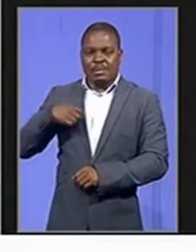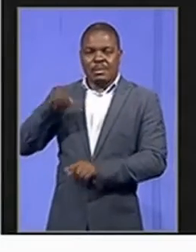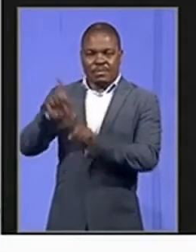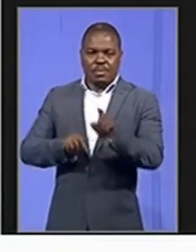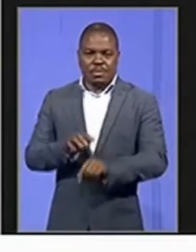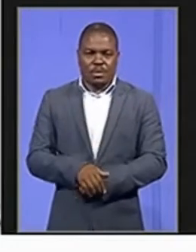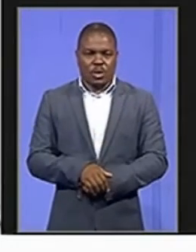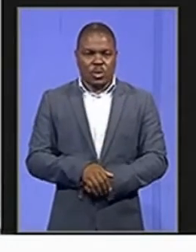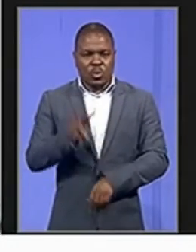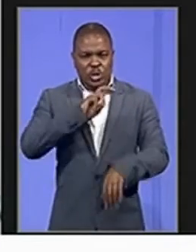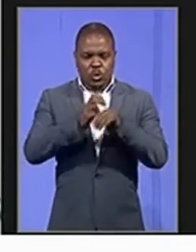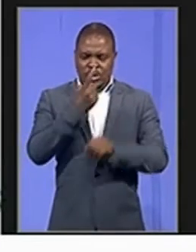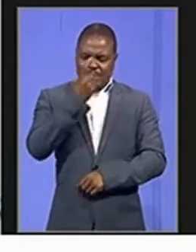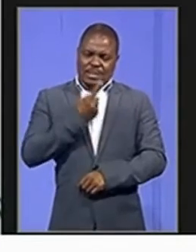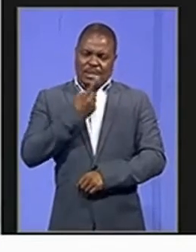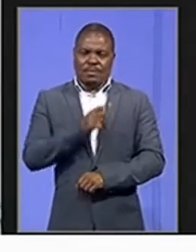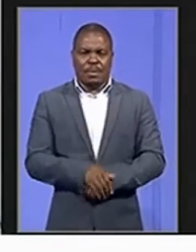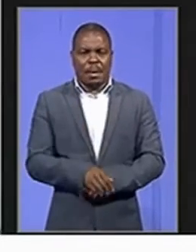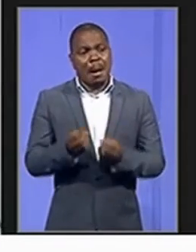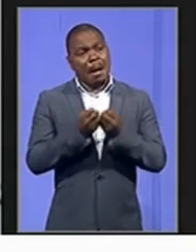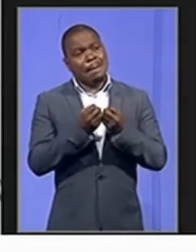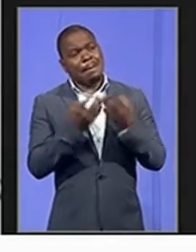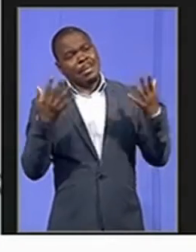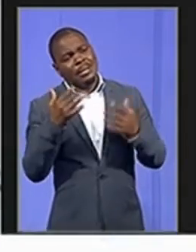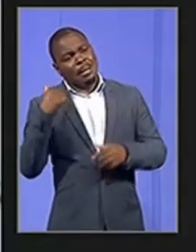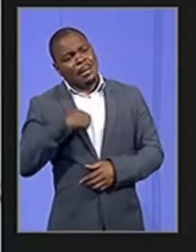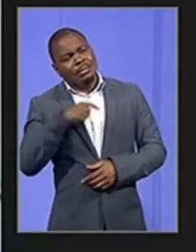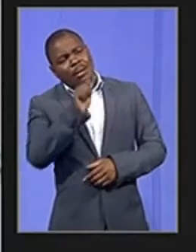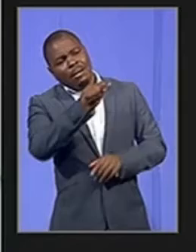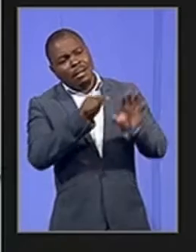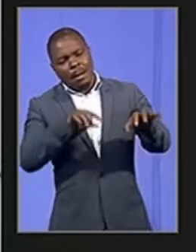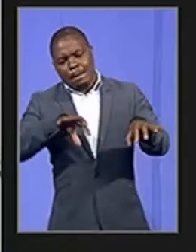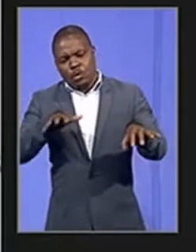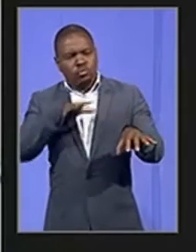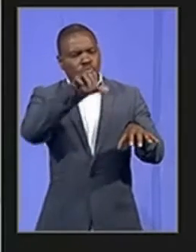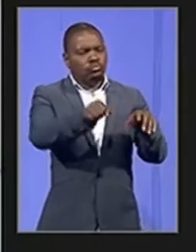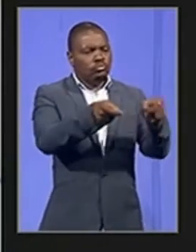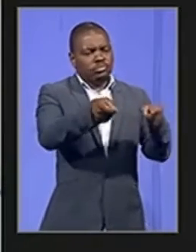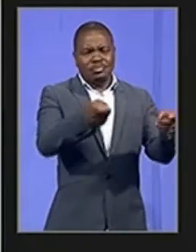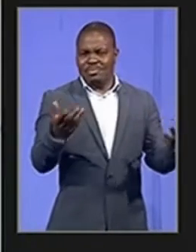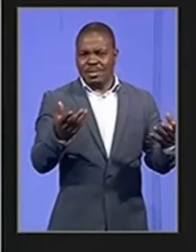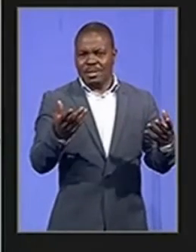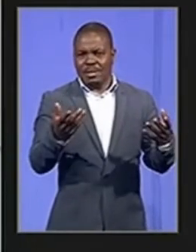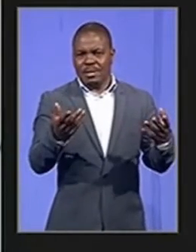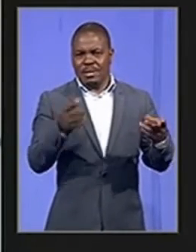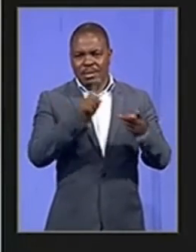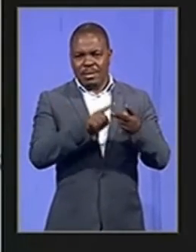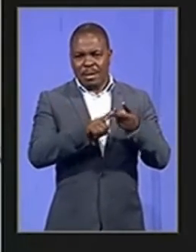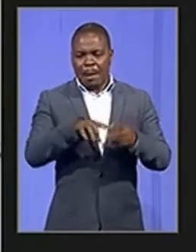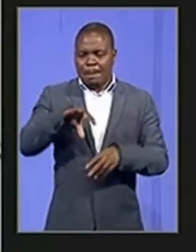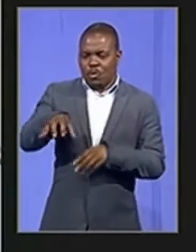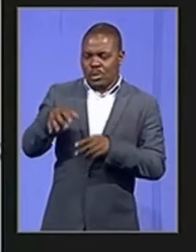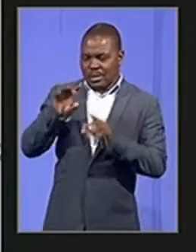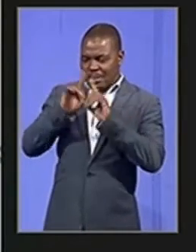how many municipalities are currently under administration in the province, let alone provincial